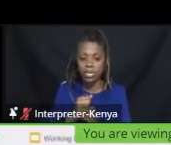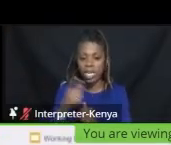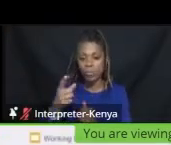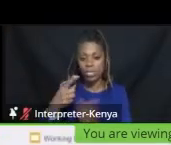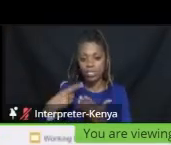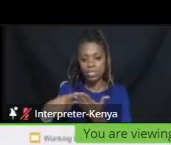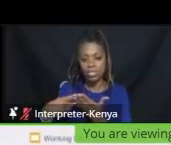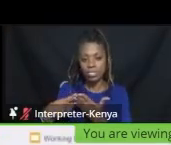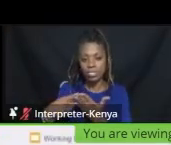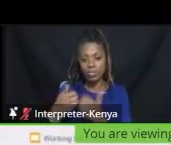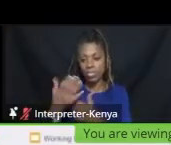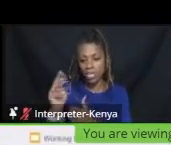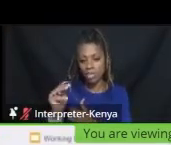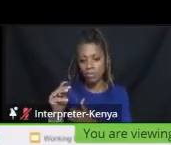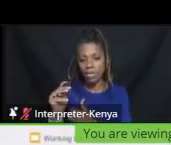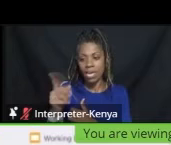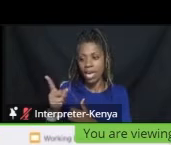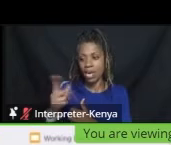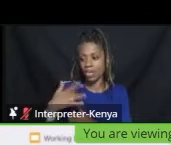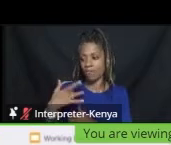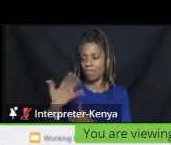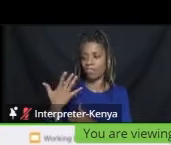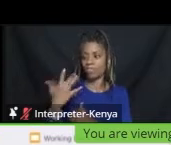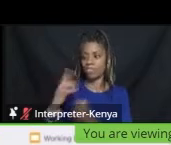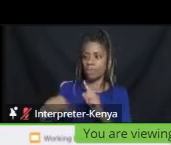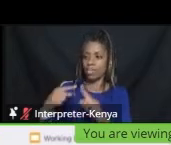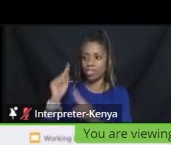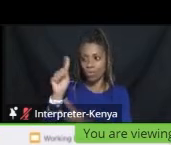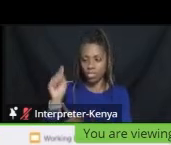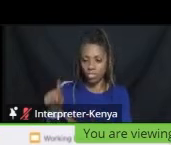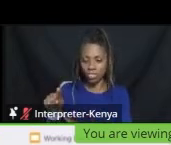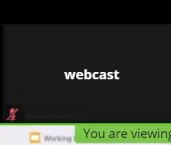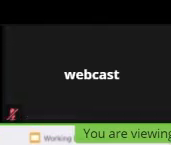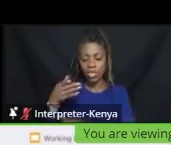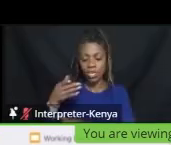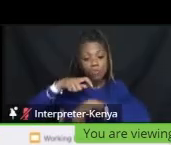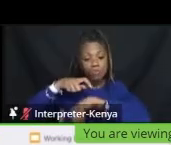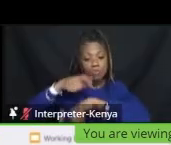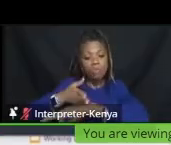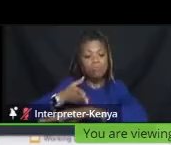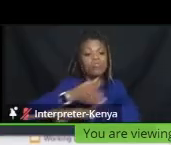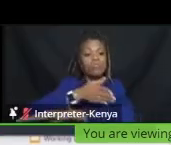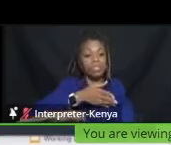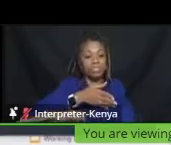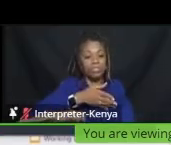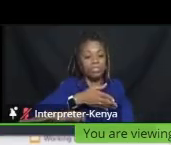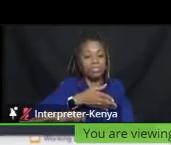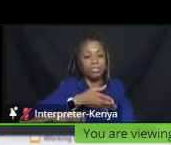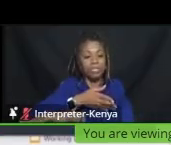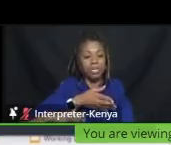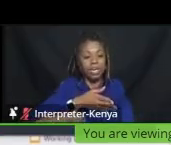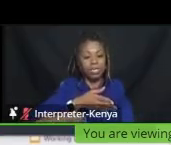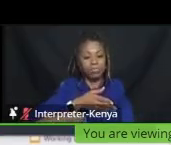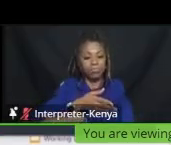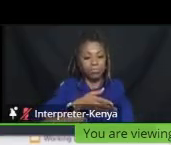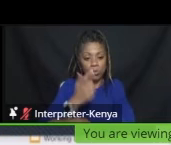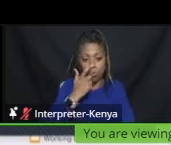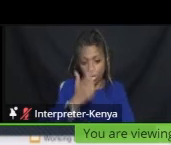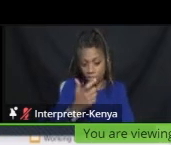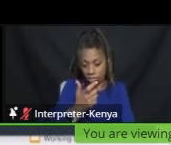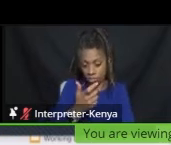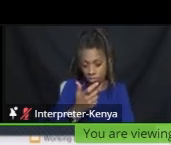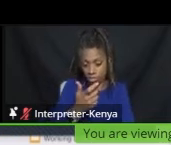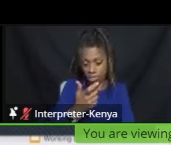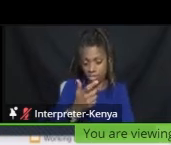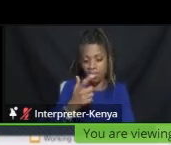thinks about this question of improvement. And so I'll play this quickly, and then we will turn it over